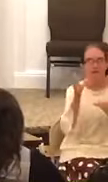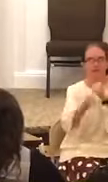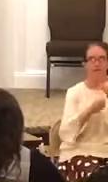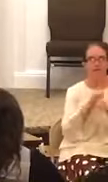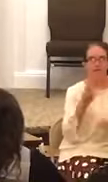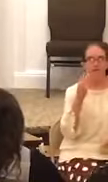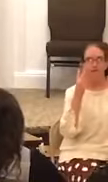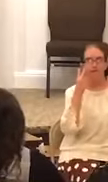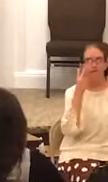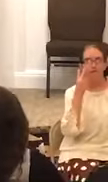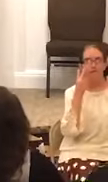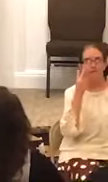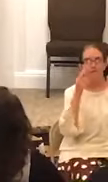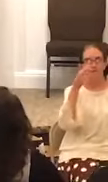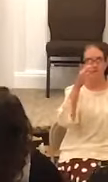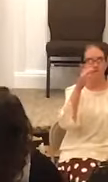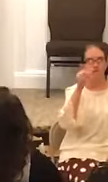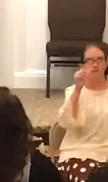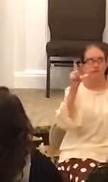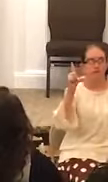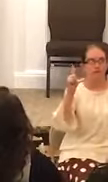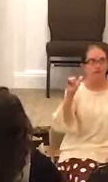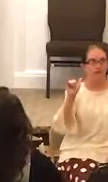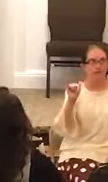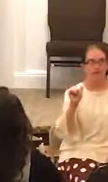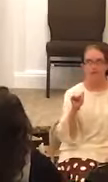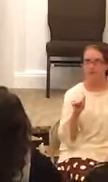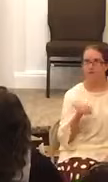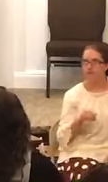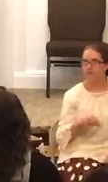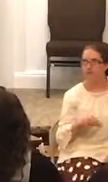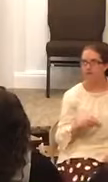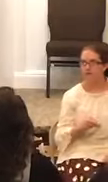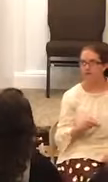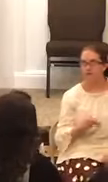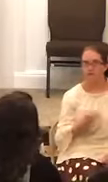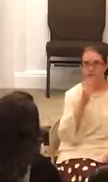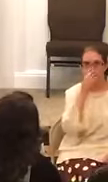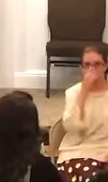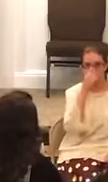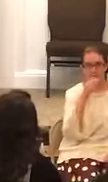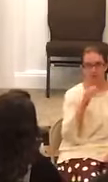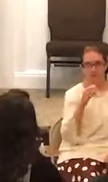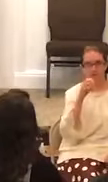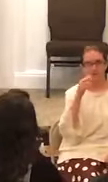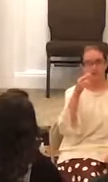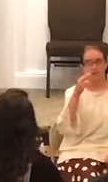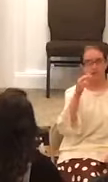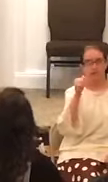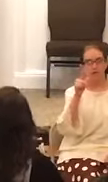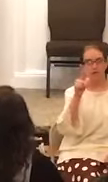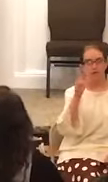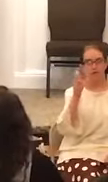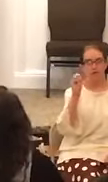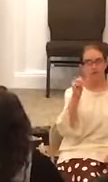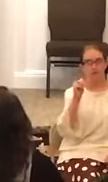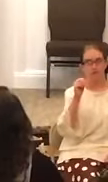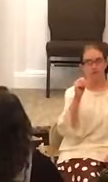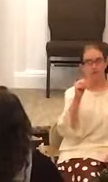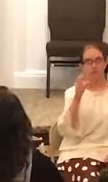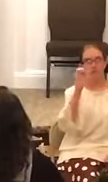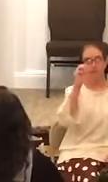got to see the Hale-Bopp Comet come through. Some of y'all weren't even born. Y'all have no clue what I'm talking about. But the Hale-Bopp Comet come through. Remember that? And we